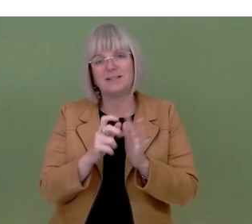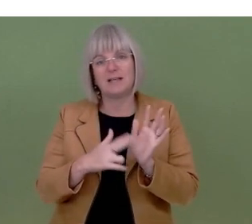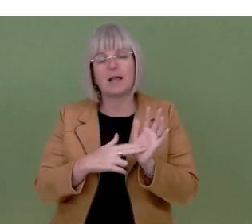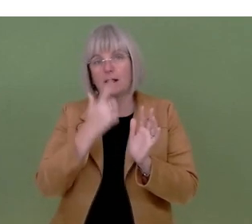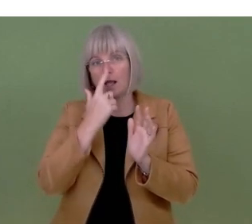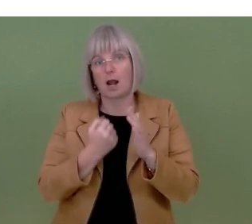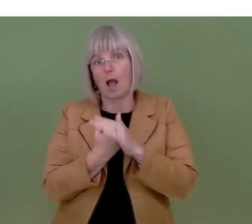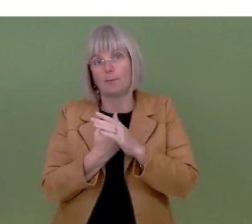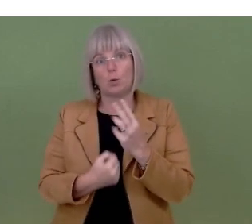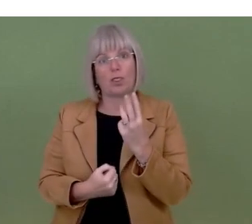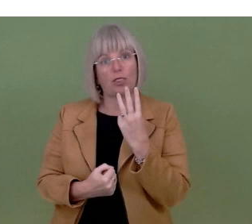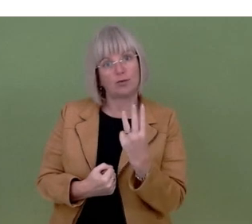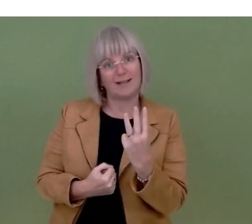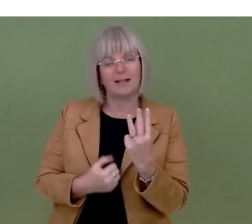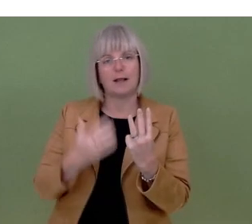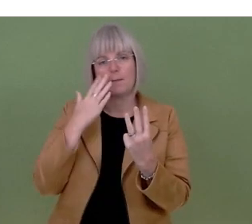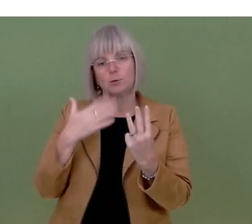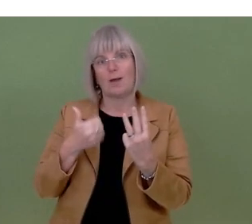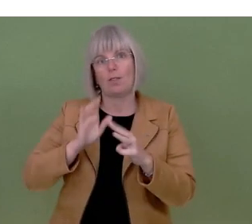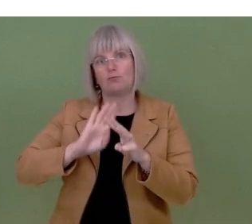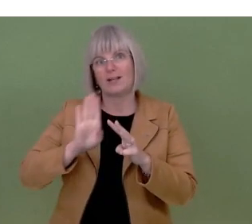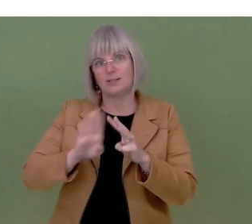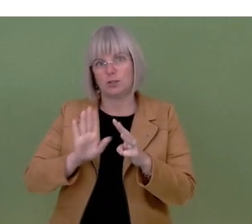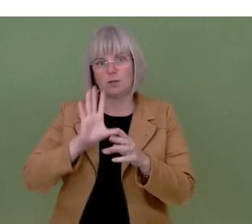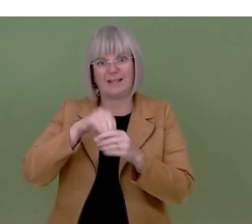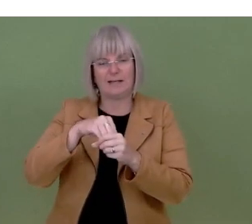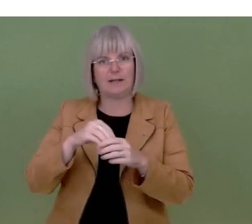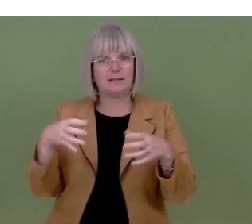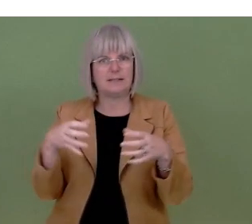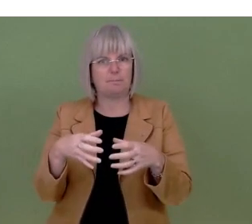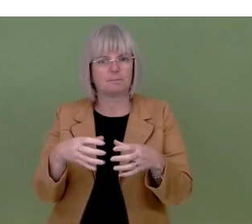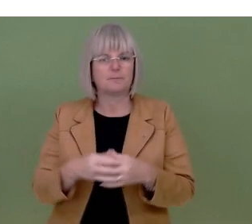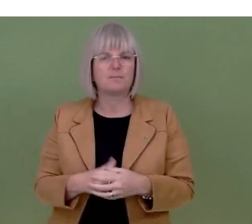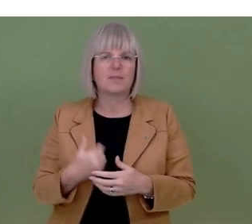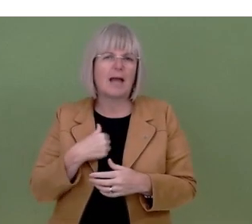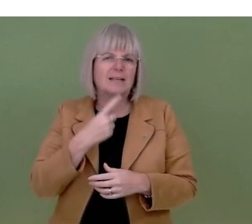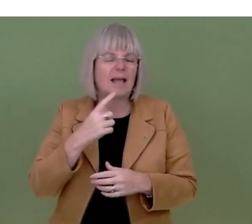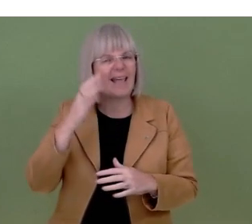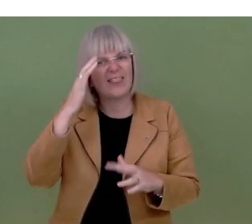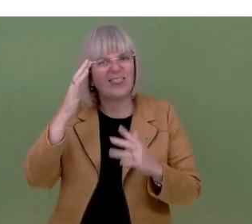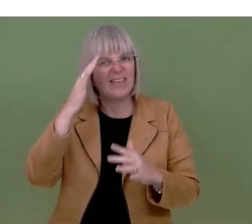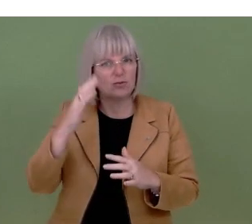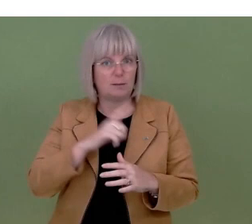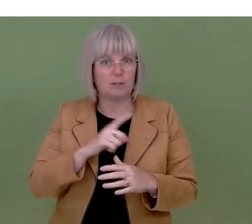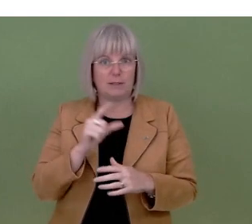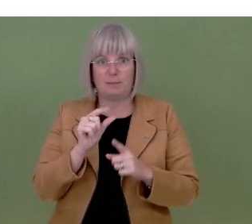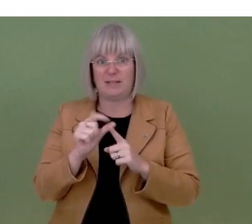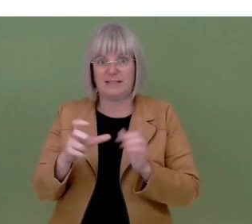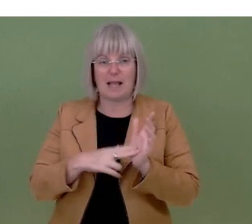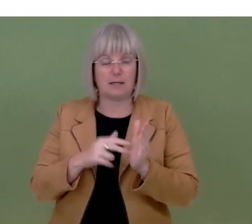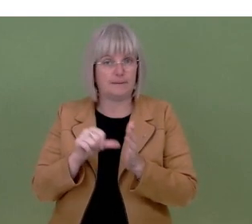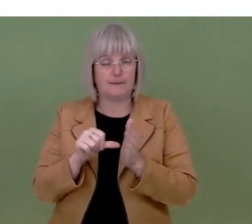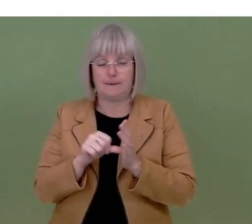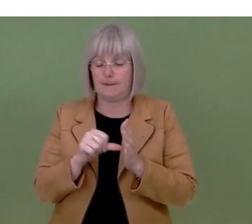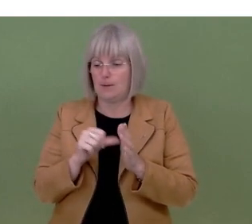PCN, so across the whole of that PCN. And I say in theory because I guess PCNs have really struggled to recruit even one